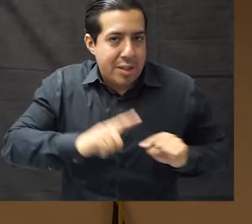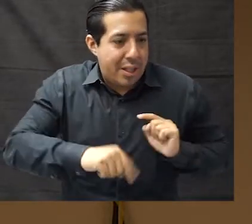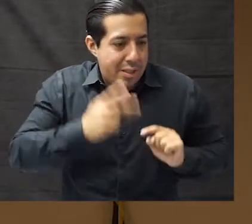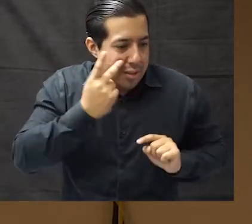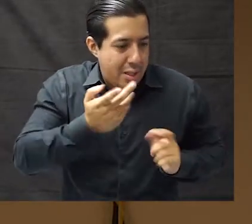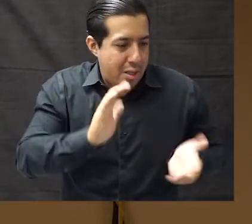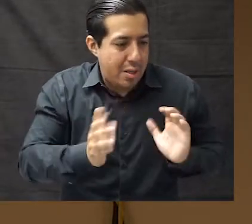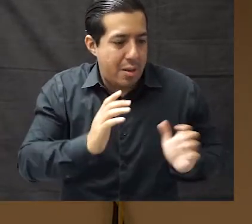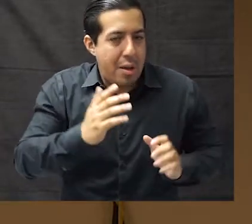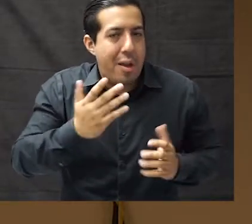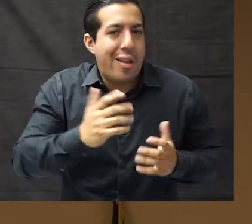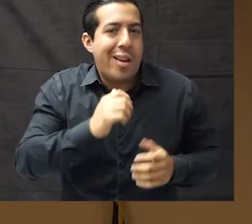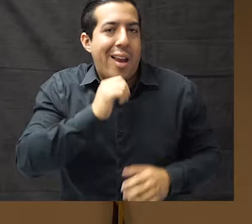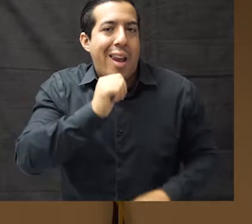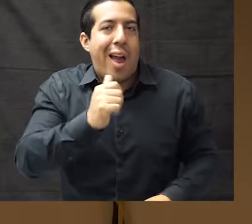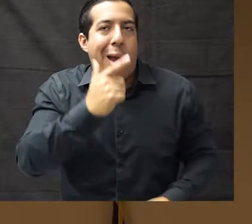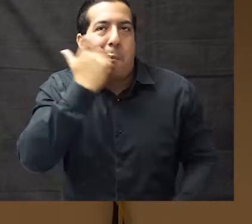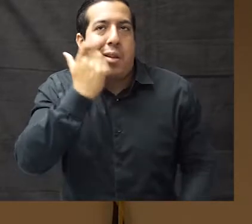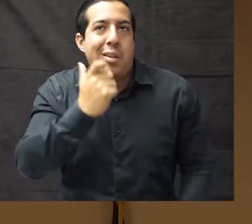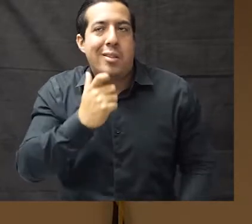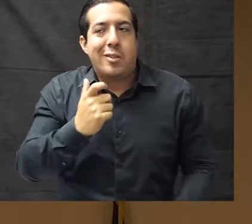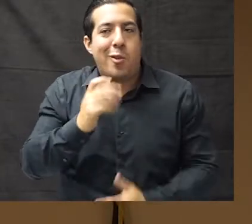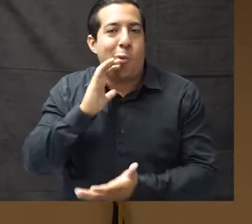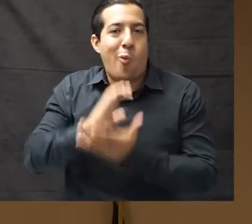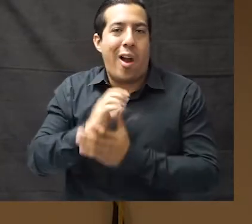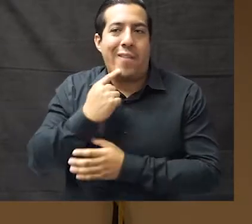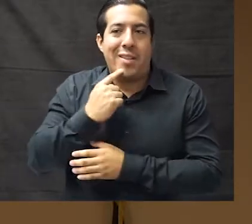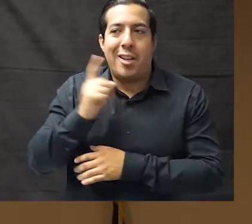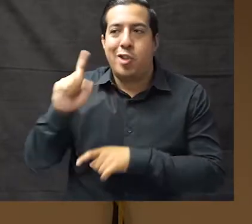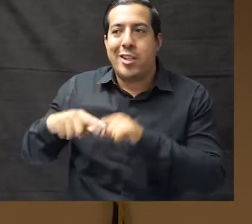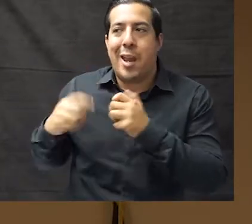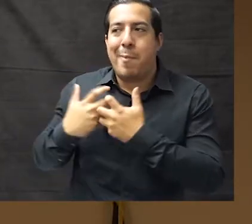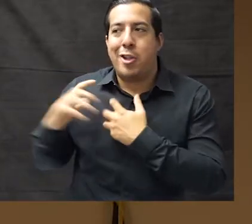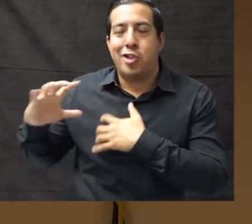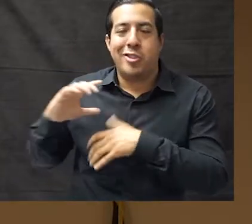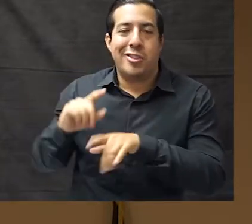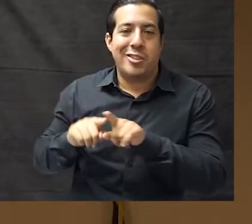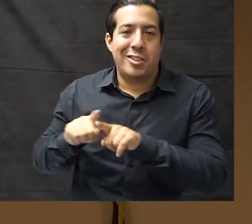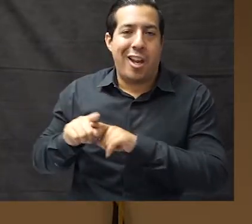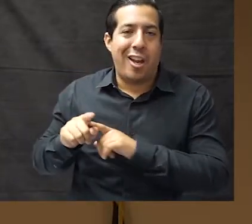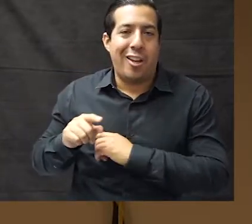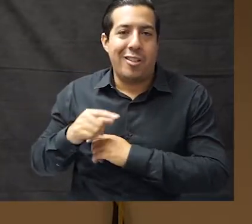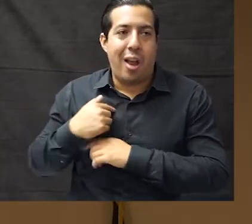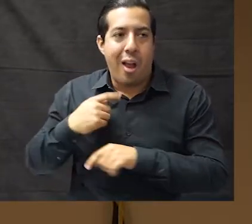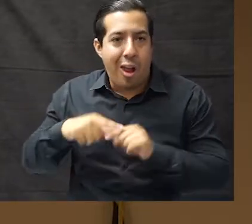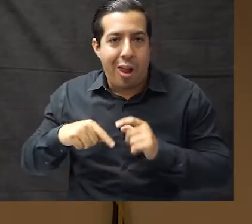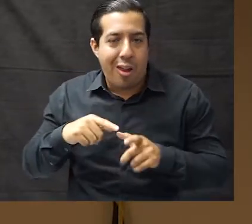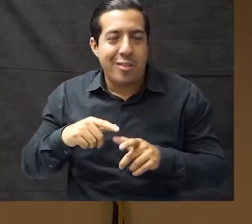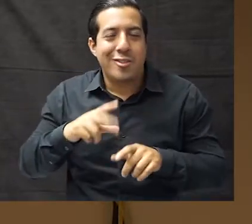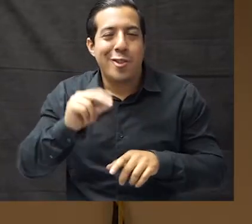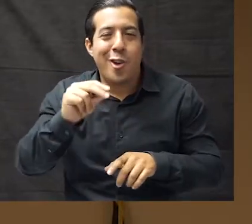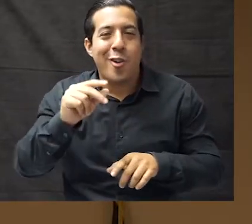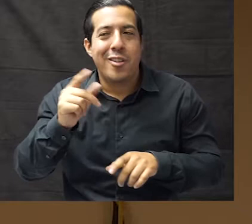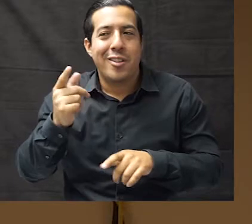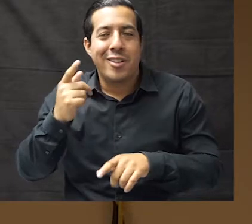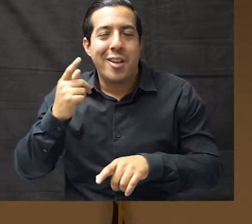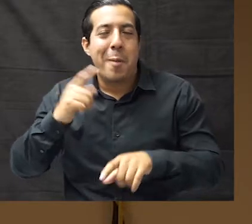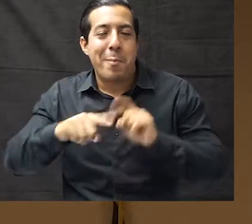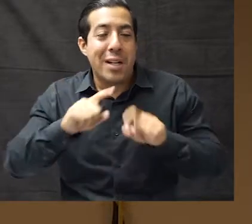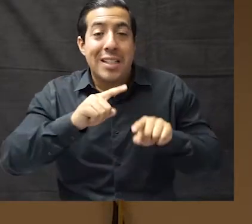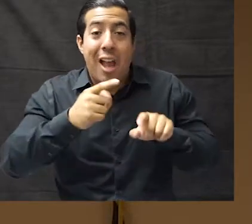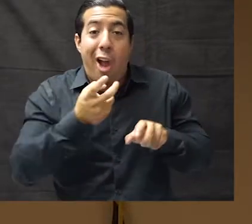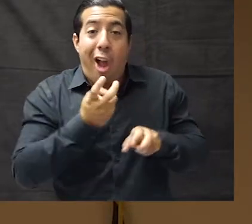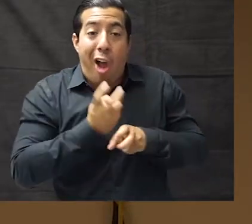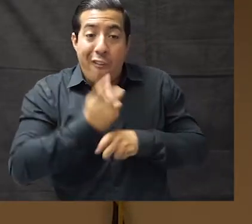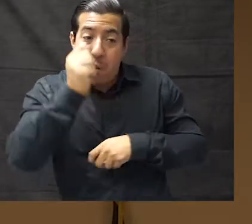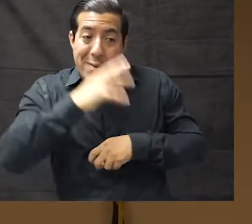chemical that's in there makes the paper turn brown. So it's the same color as a positive for that. So they put that tester on there. They